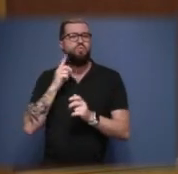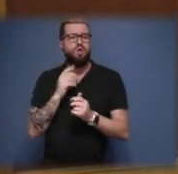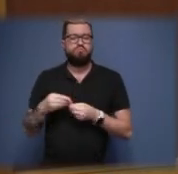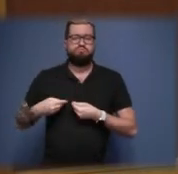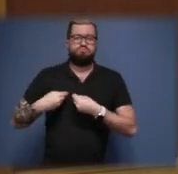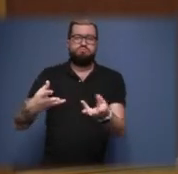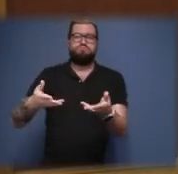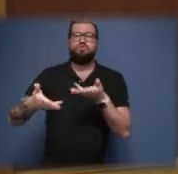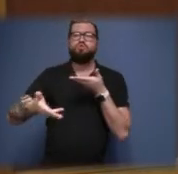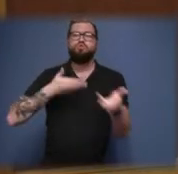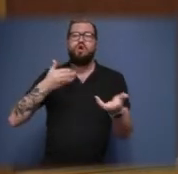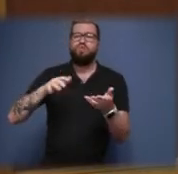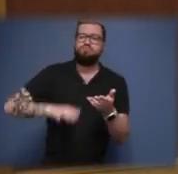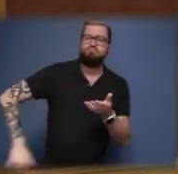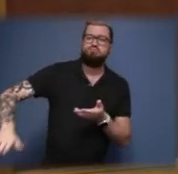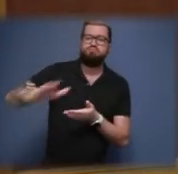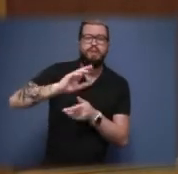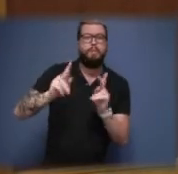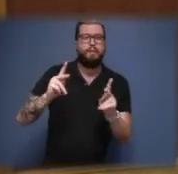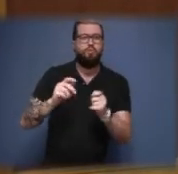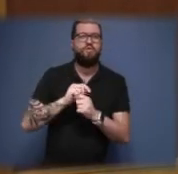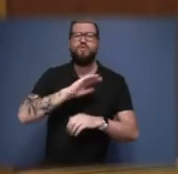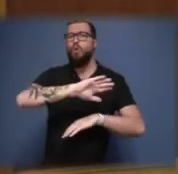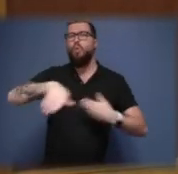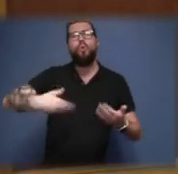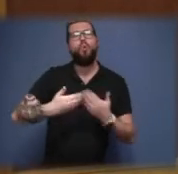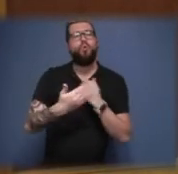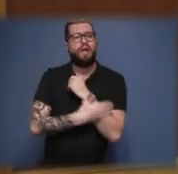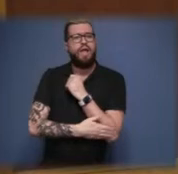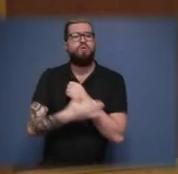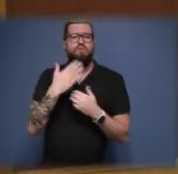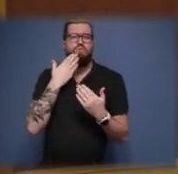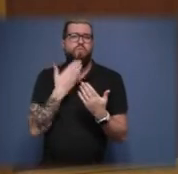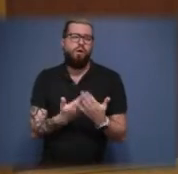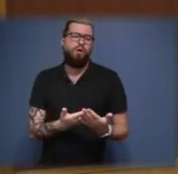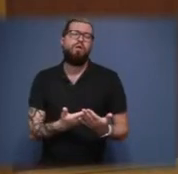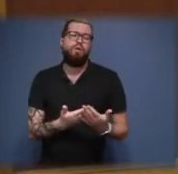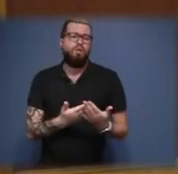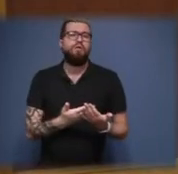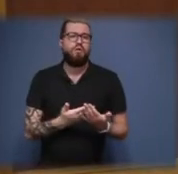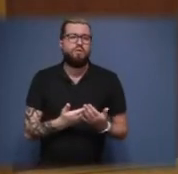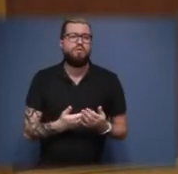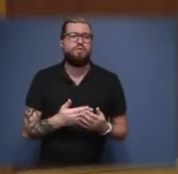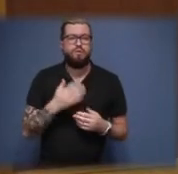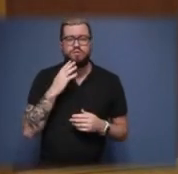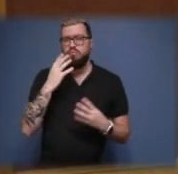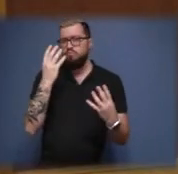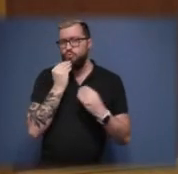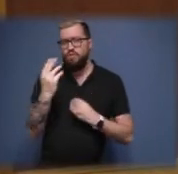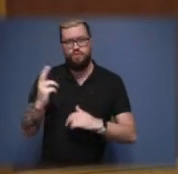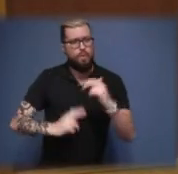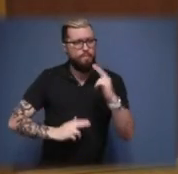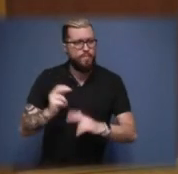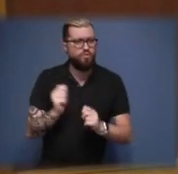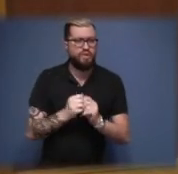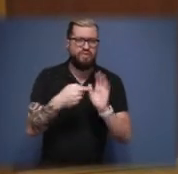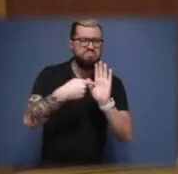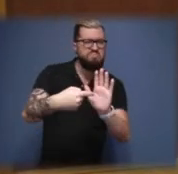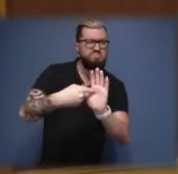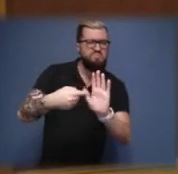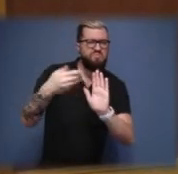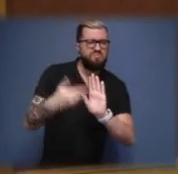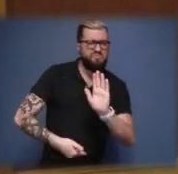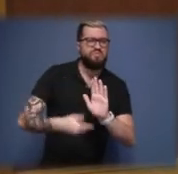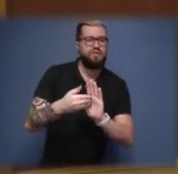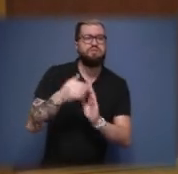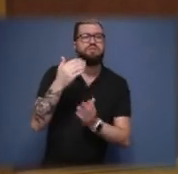of all the county very well. And it's a beautiful building. It's rendering. Some of